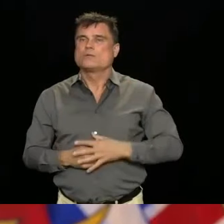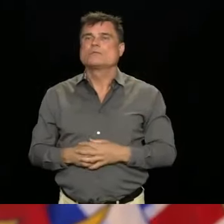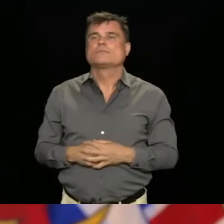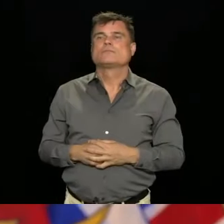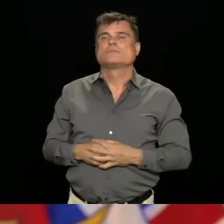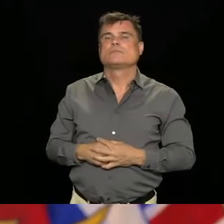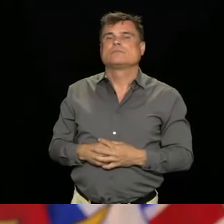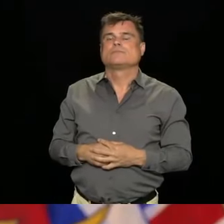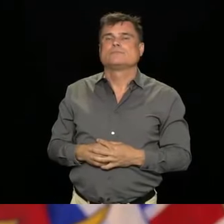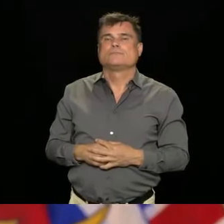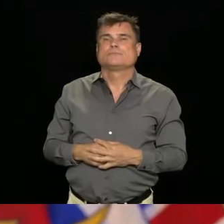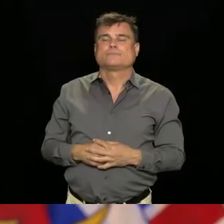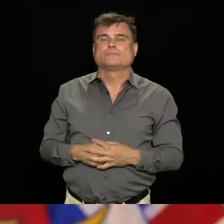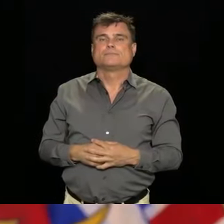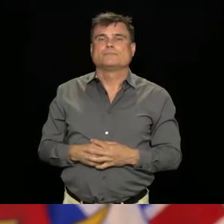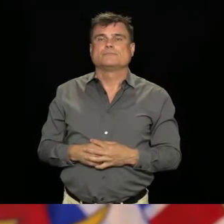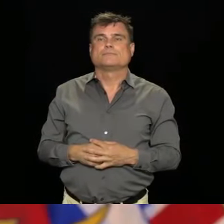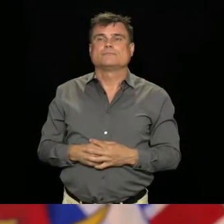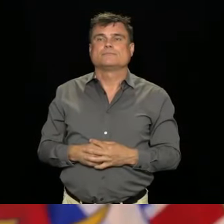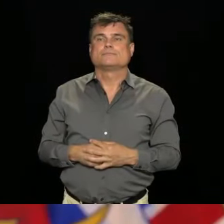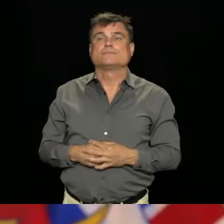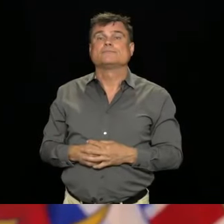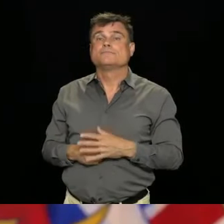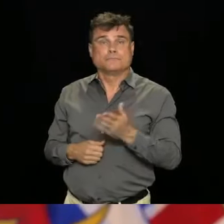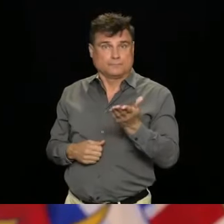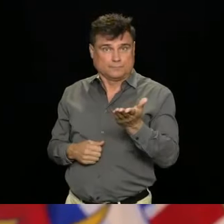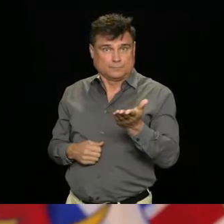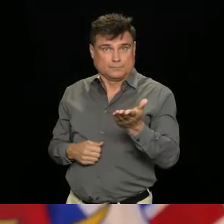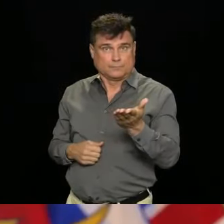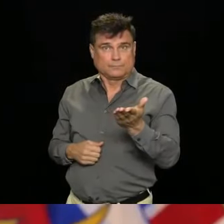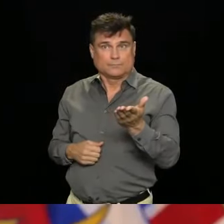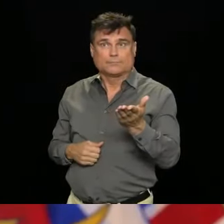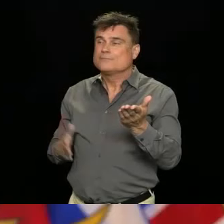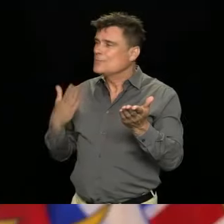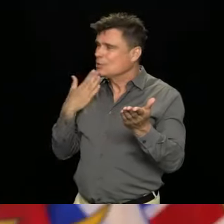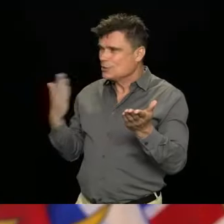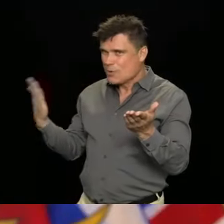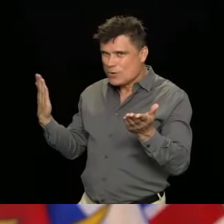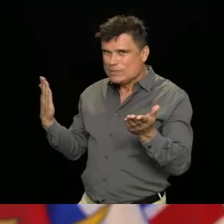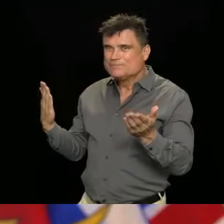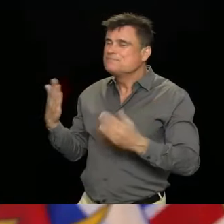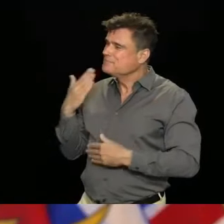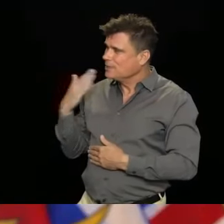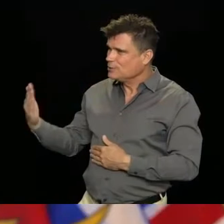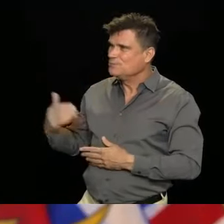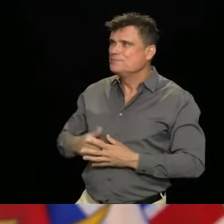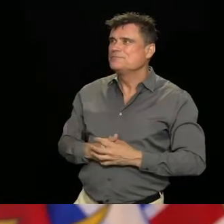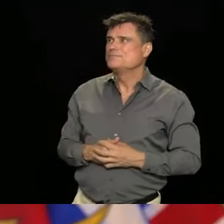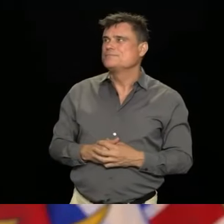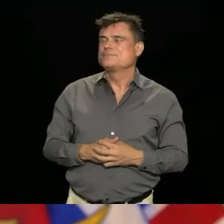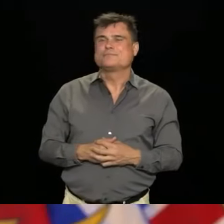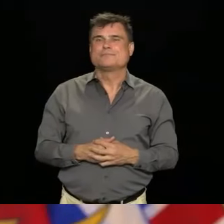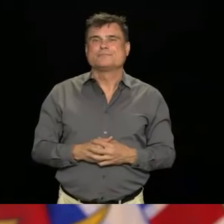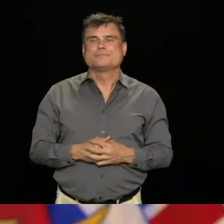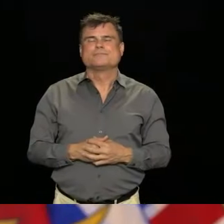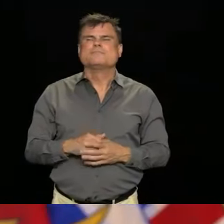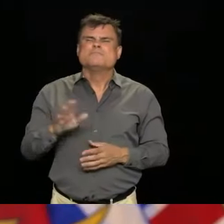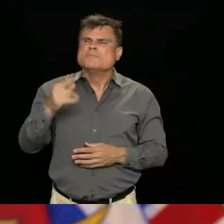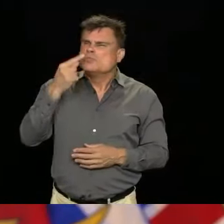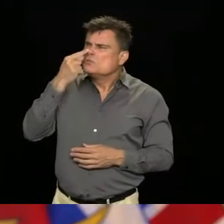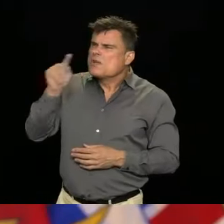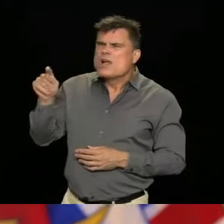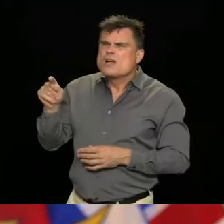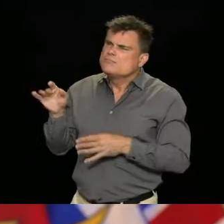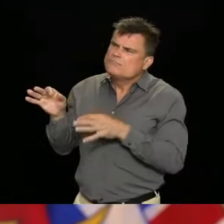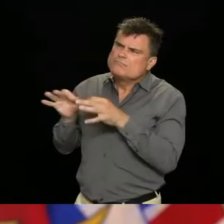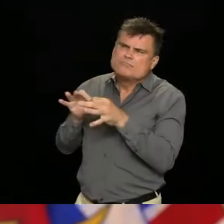your name. First question is from Justine Hunter, Globe and Mail. Thanks. Good morning, Minister. I'm just wondering if you can talk a